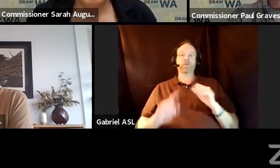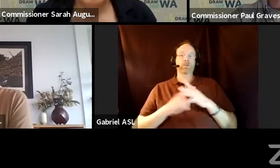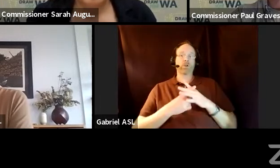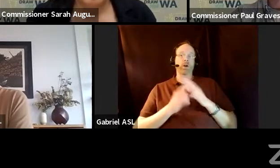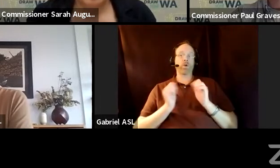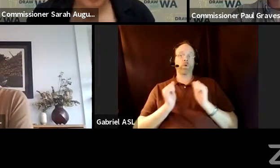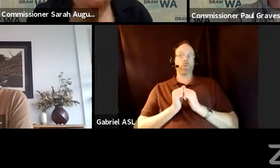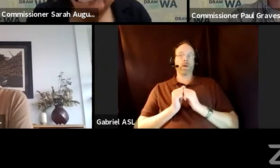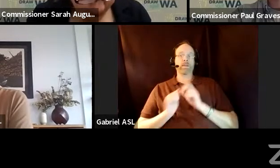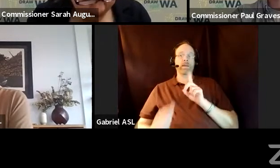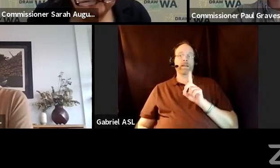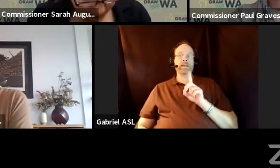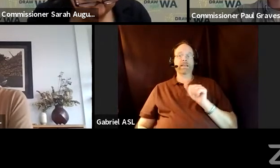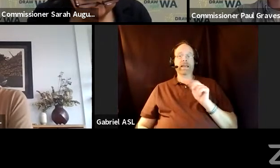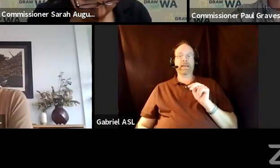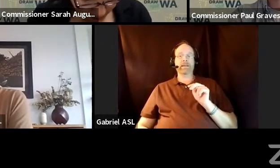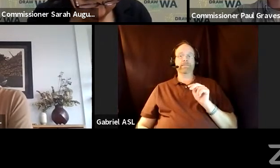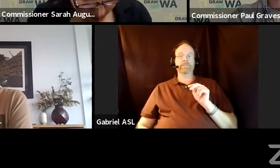Dan Santon.